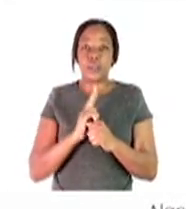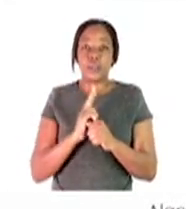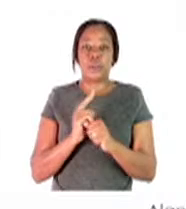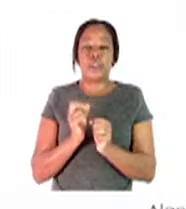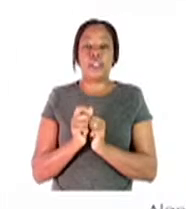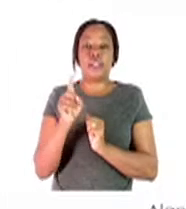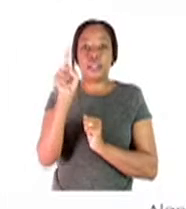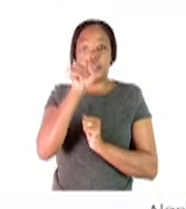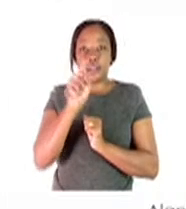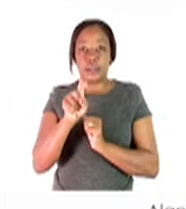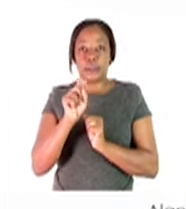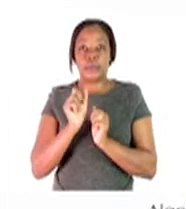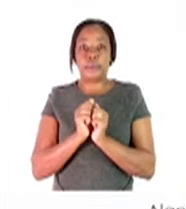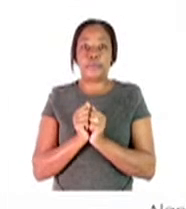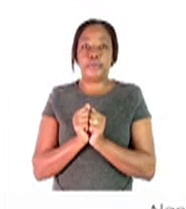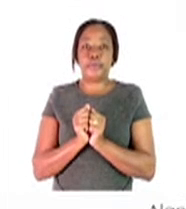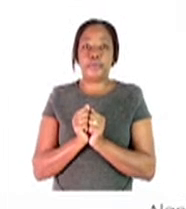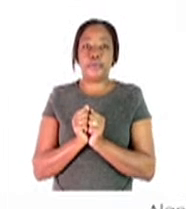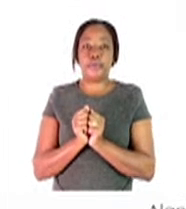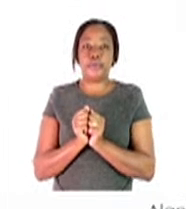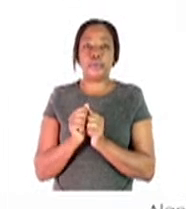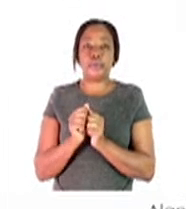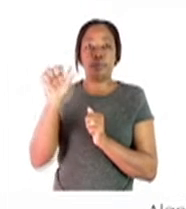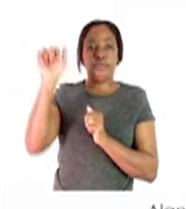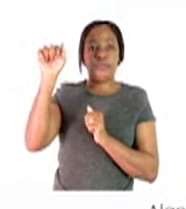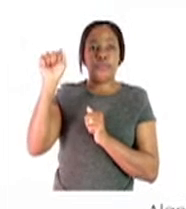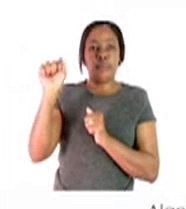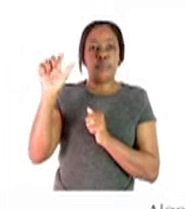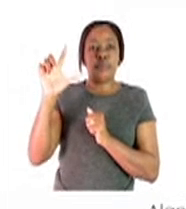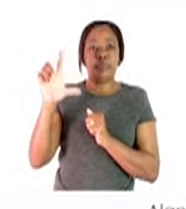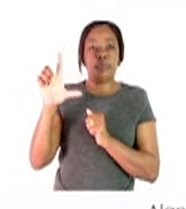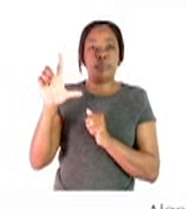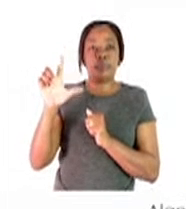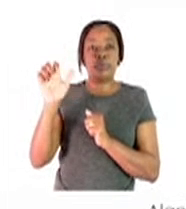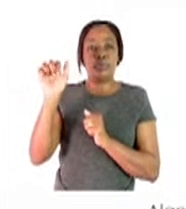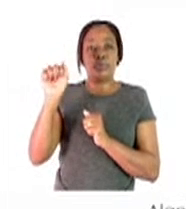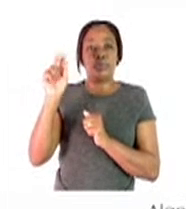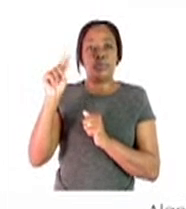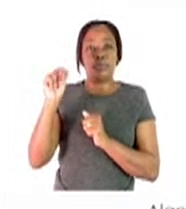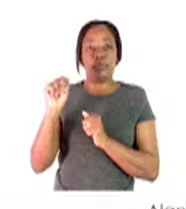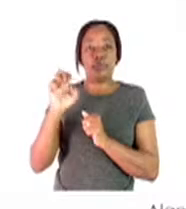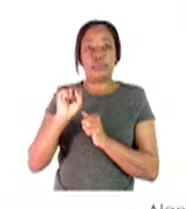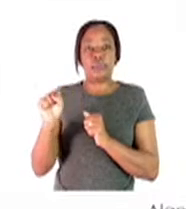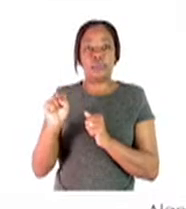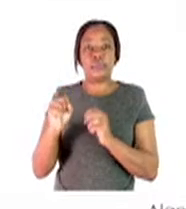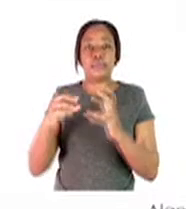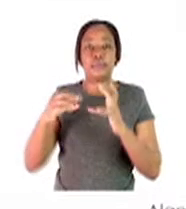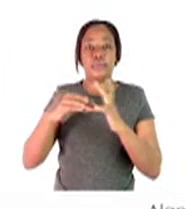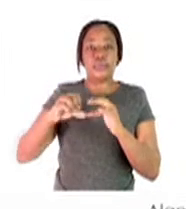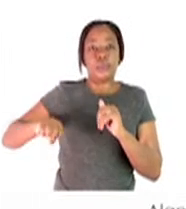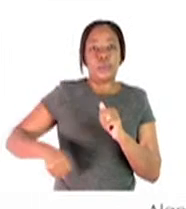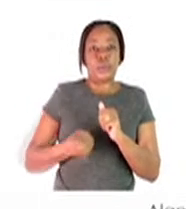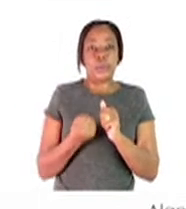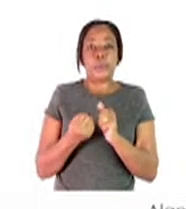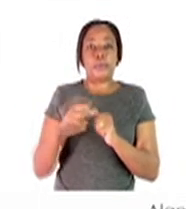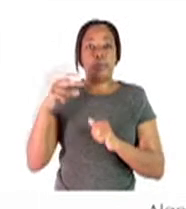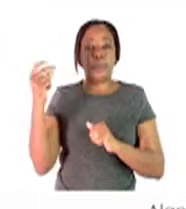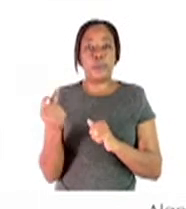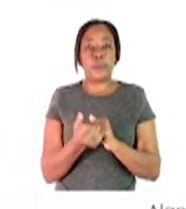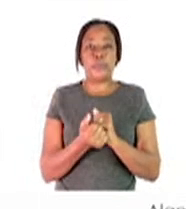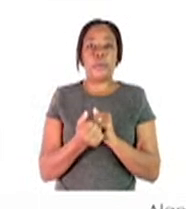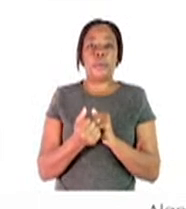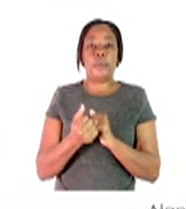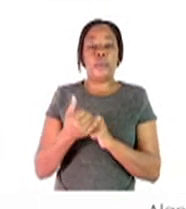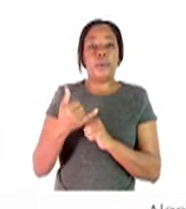Now, let's read together. You follow with me at home. Alan's wife bought him